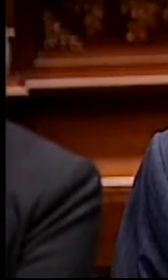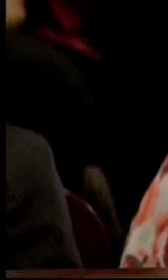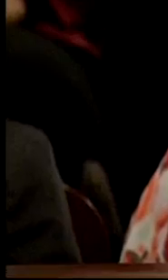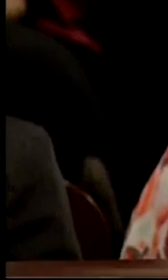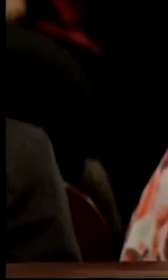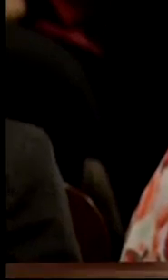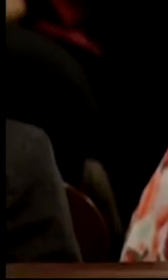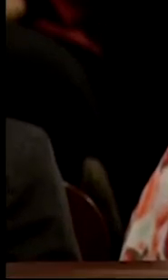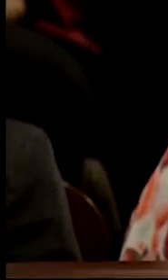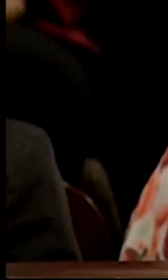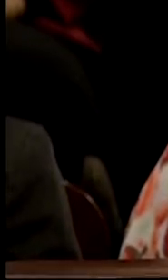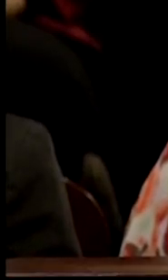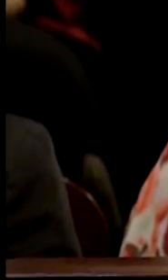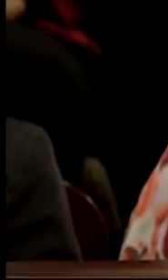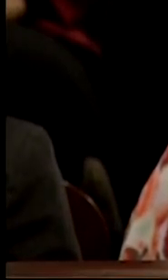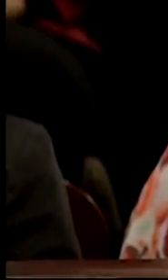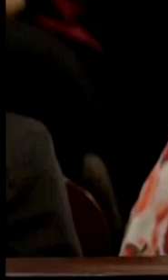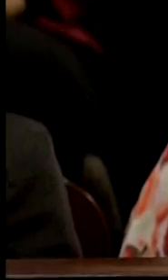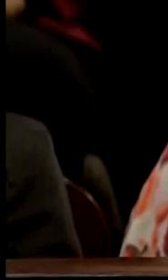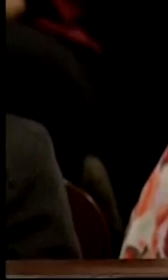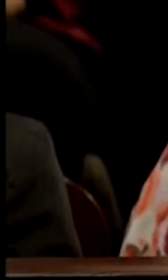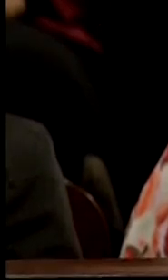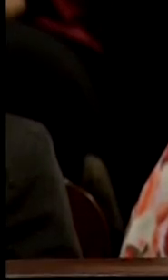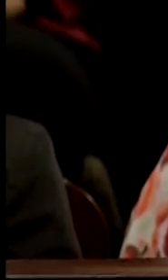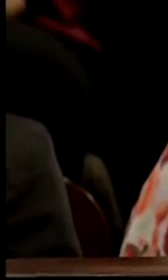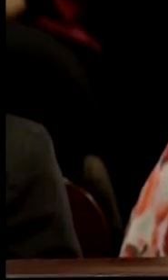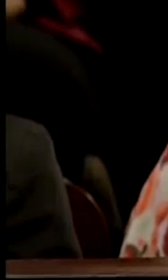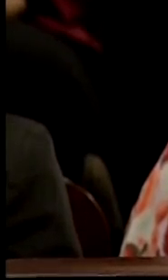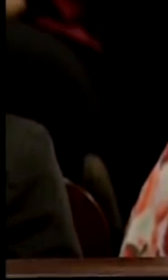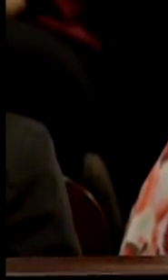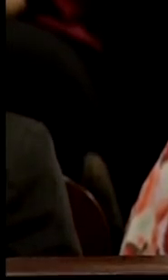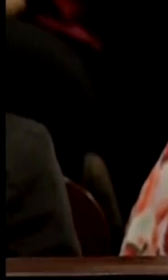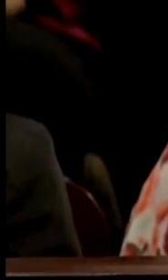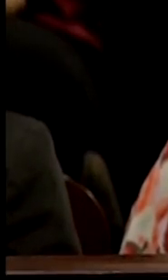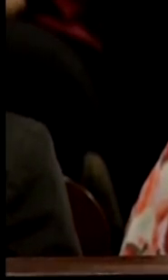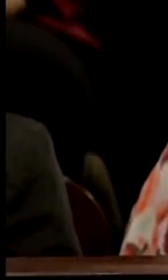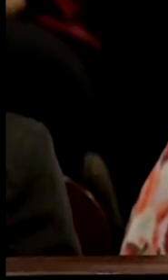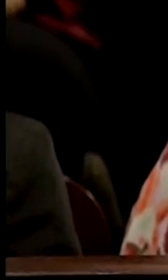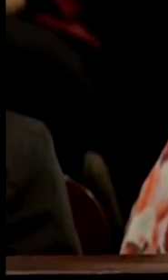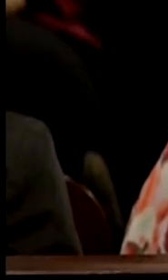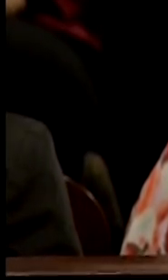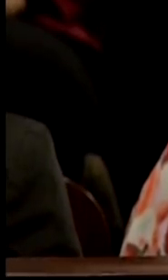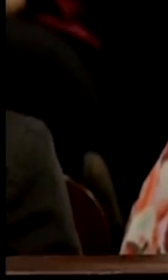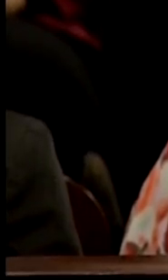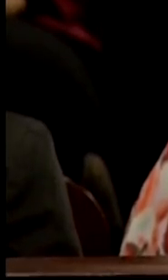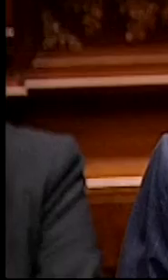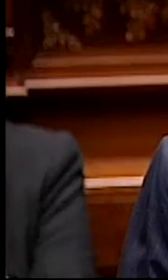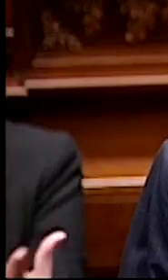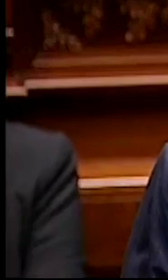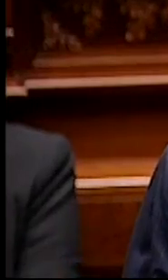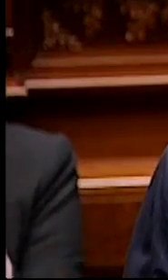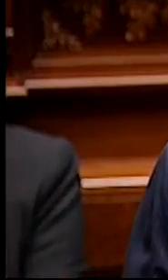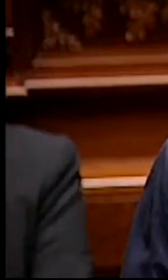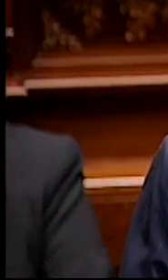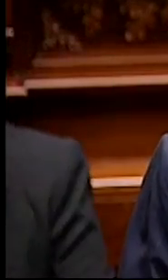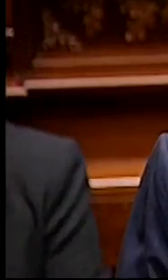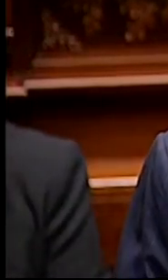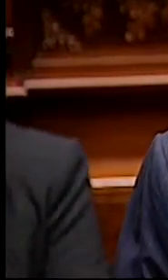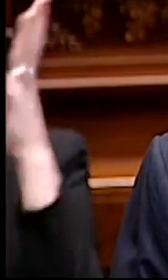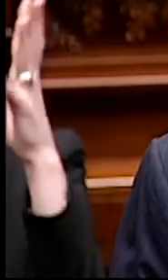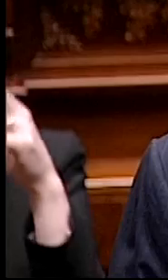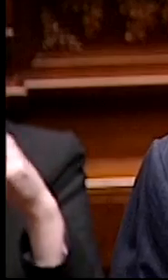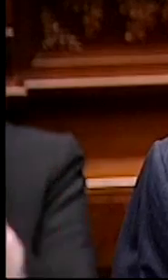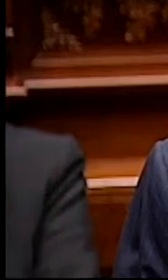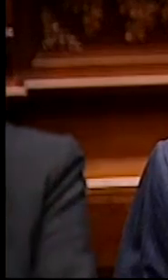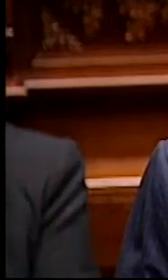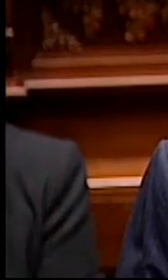his accelerated learning style. It's time we give every child and parent in Illinois the